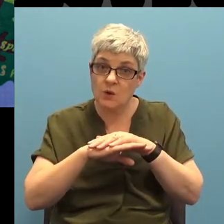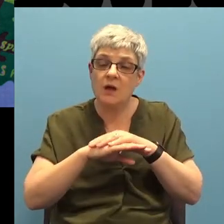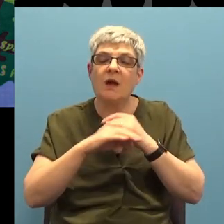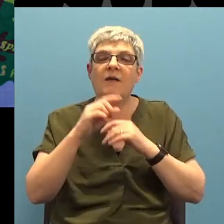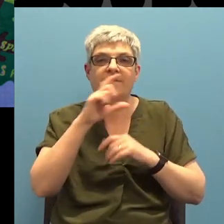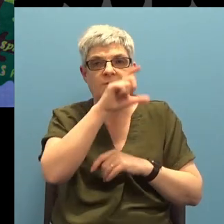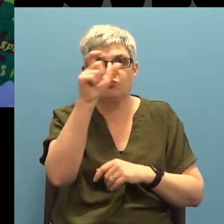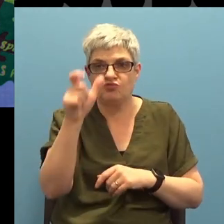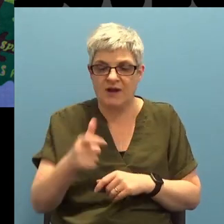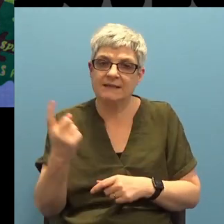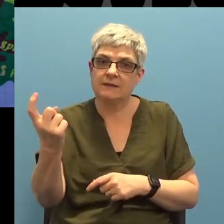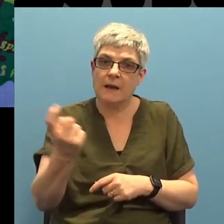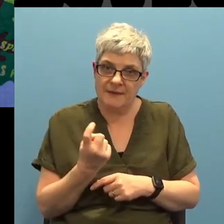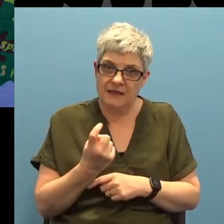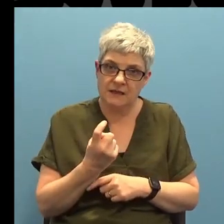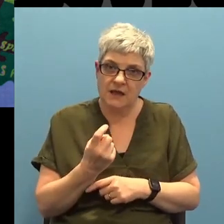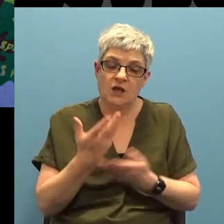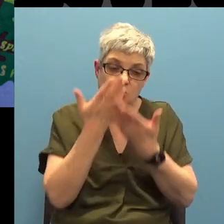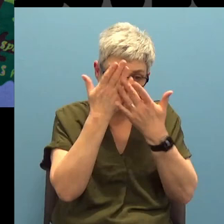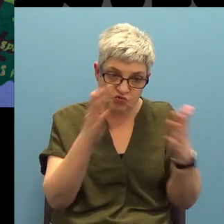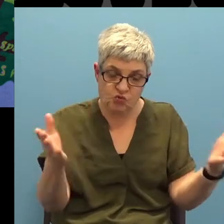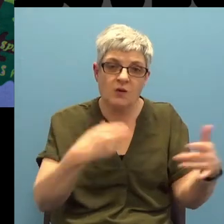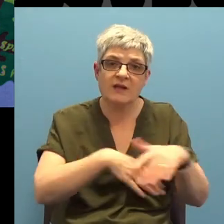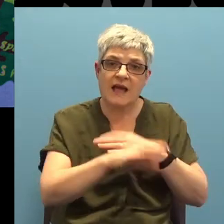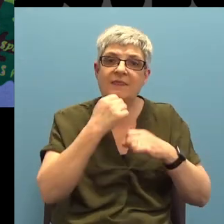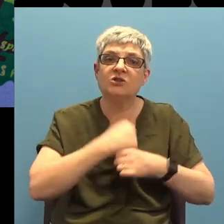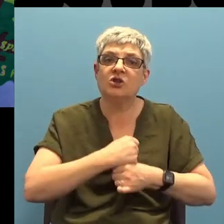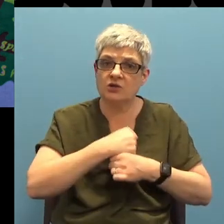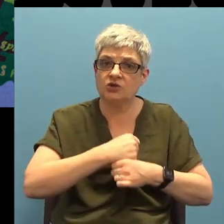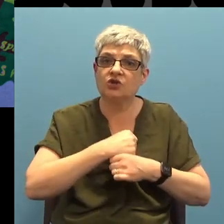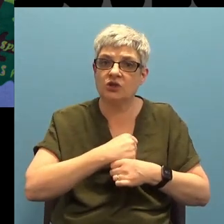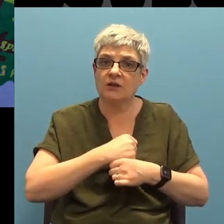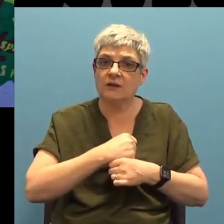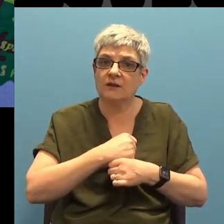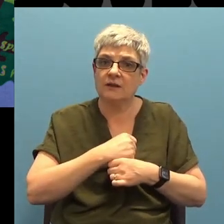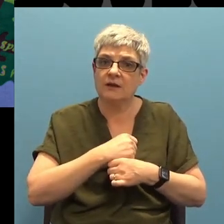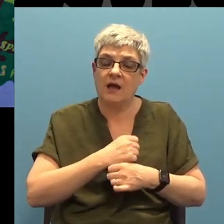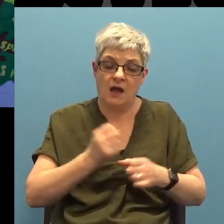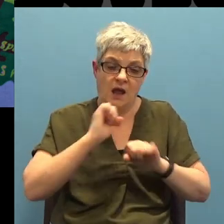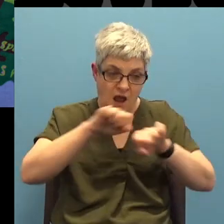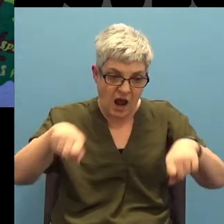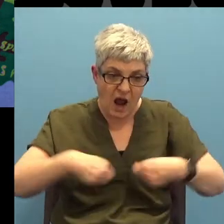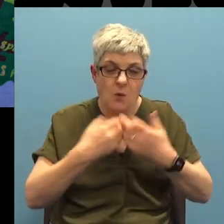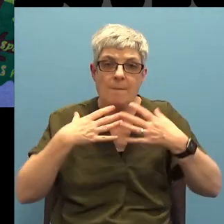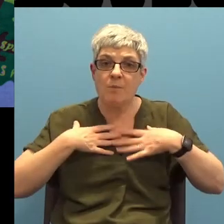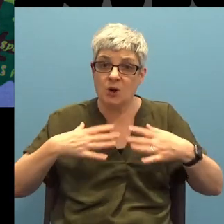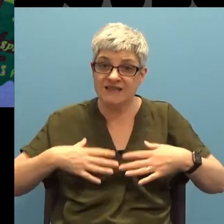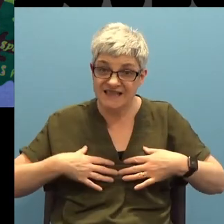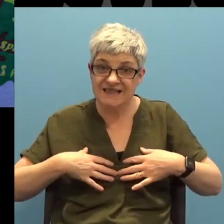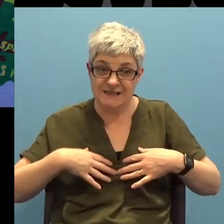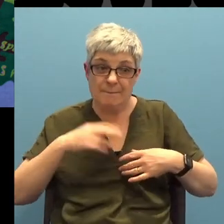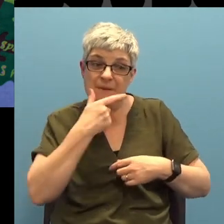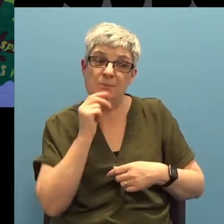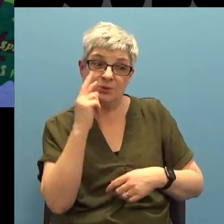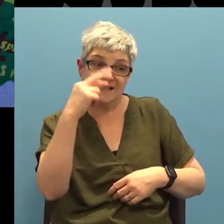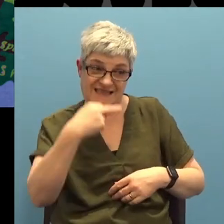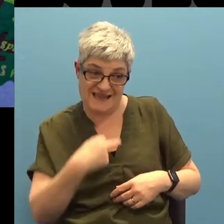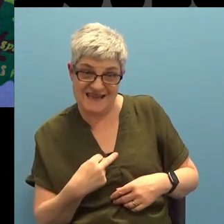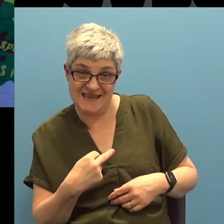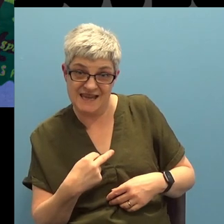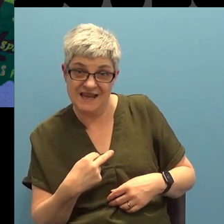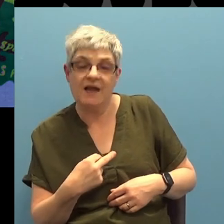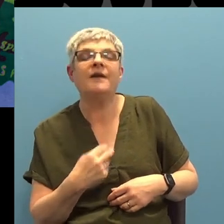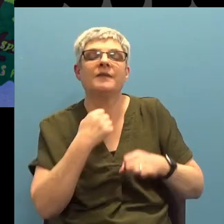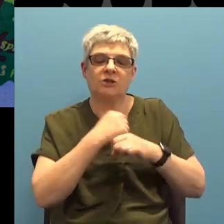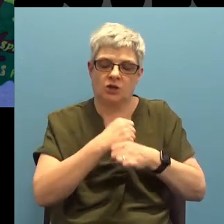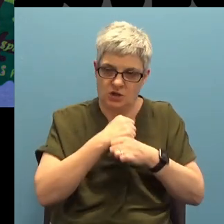is manifested in the church. Just as our bodies are what people see of us, the church is what